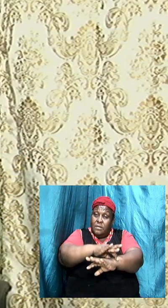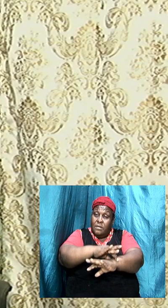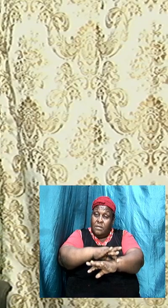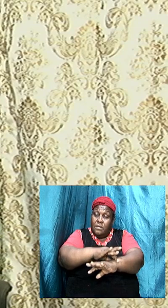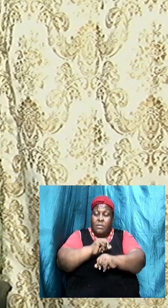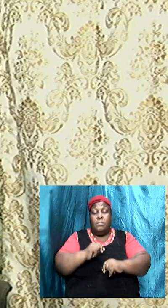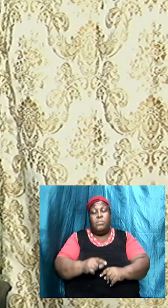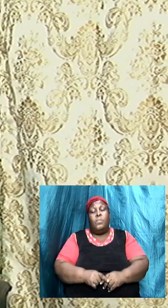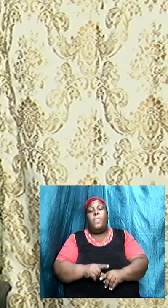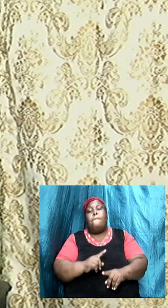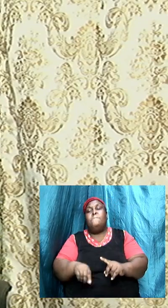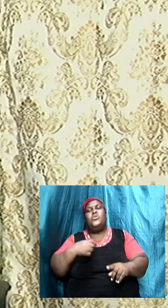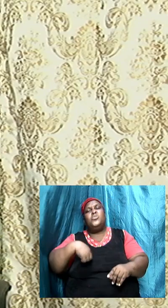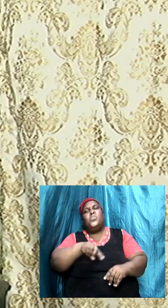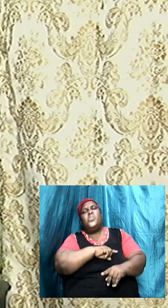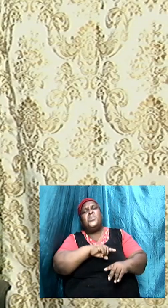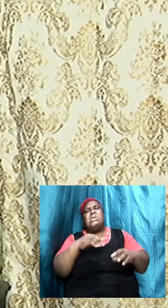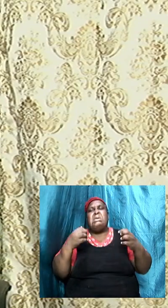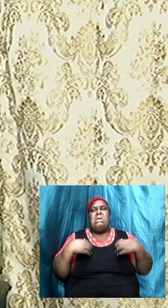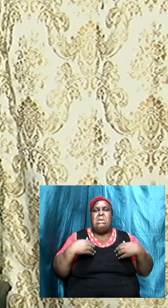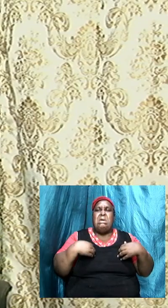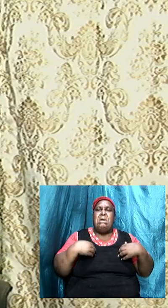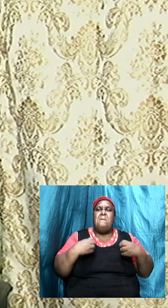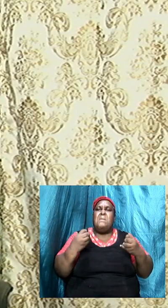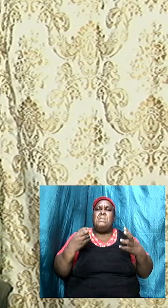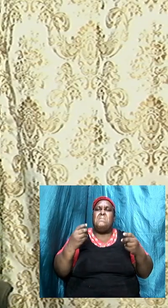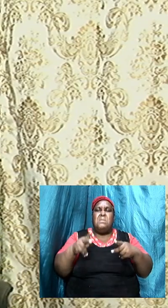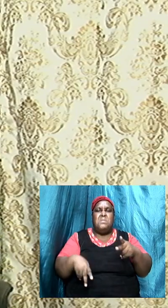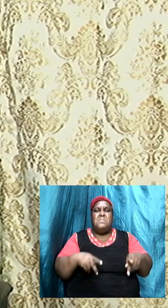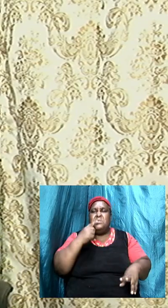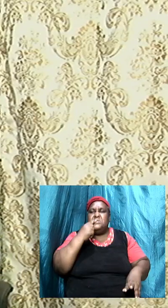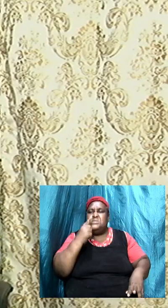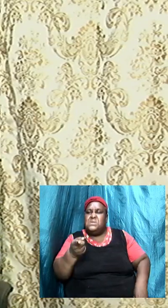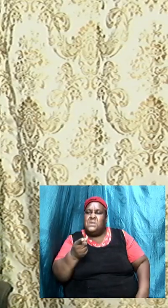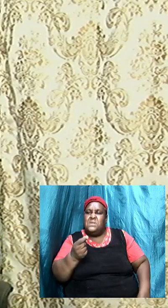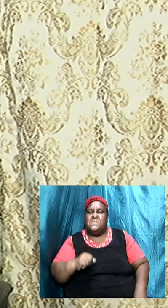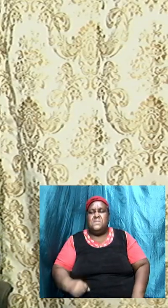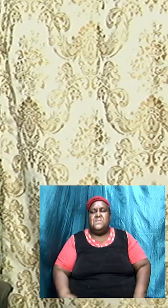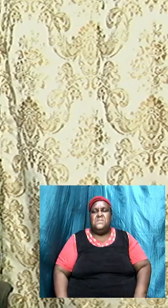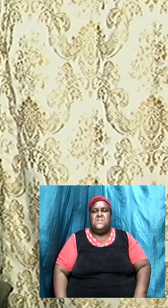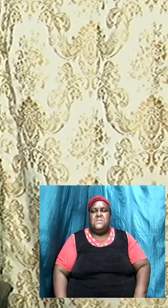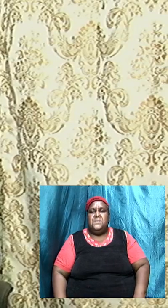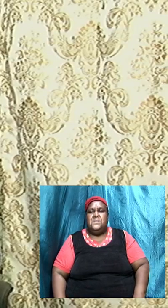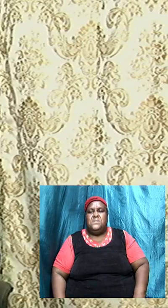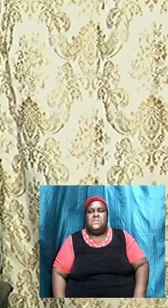But we have a whole lot of folks is saying that, look here,